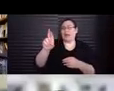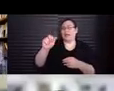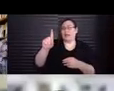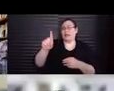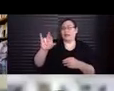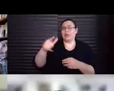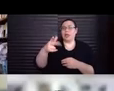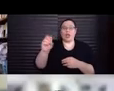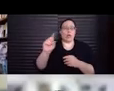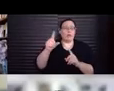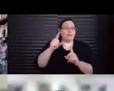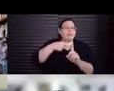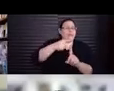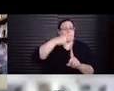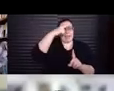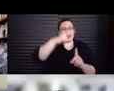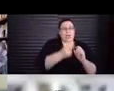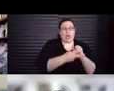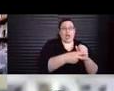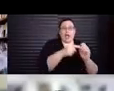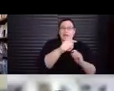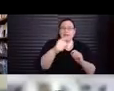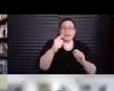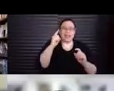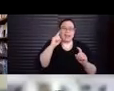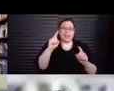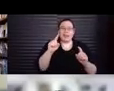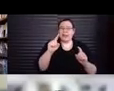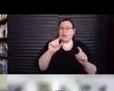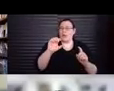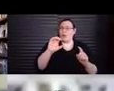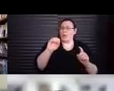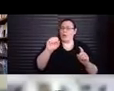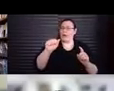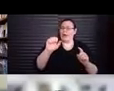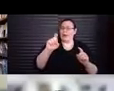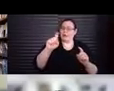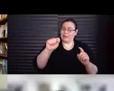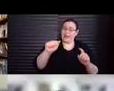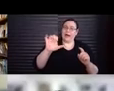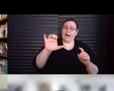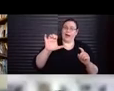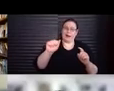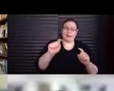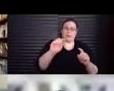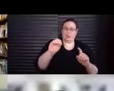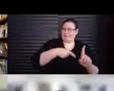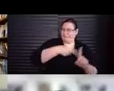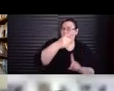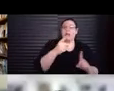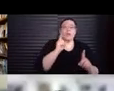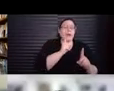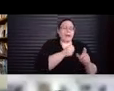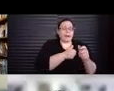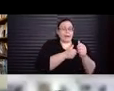archives, particularly I think he does Puebla, I believe, or Guanajuato, where he has traced this,